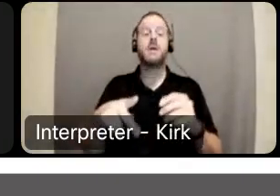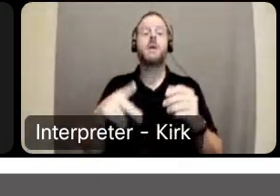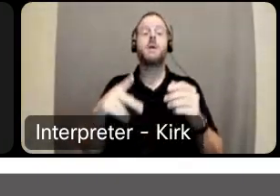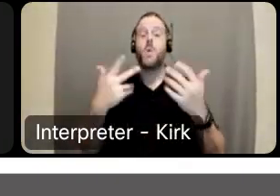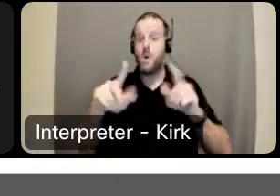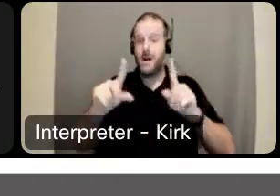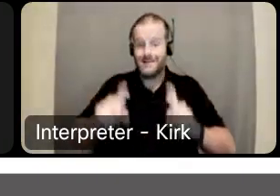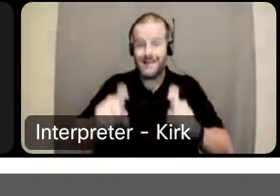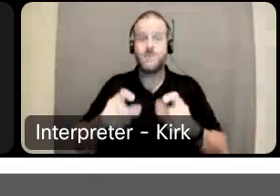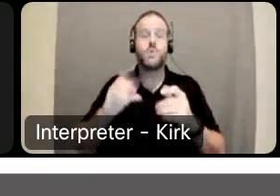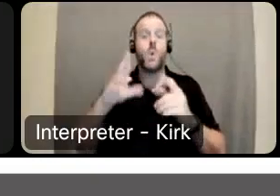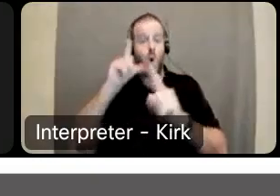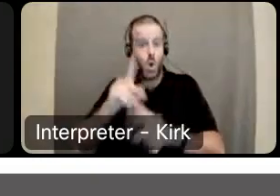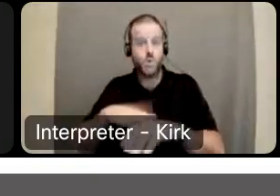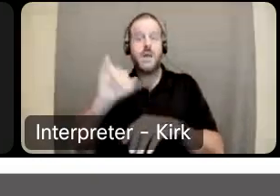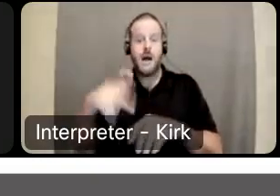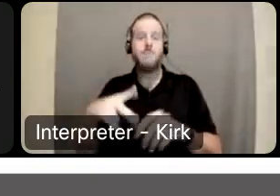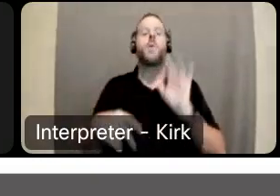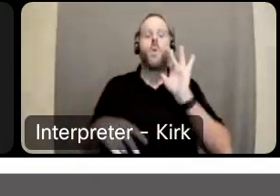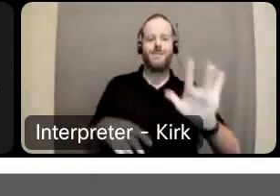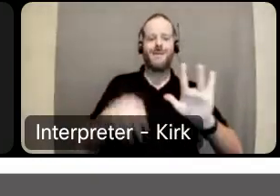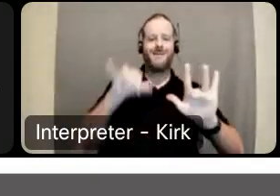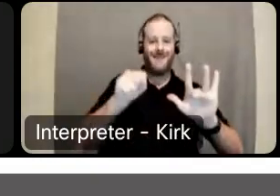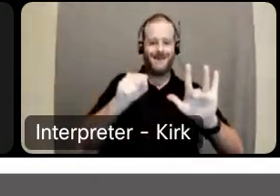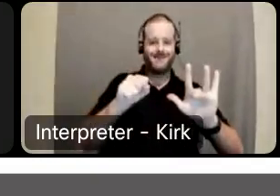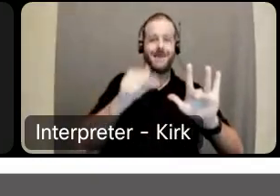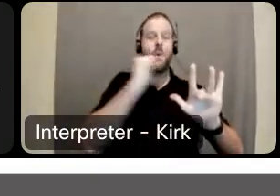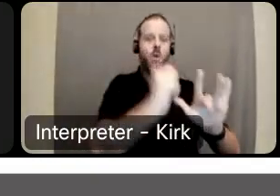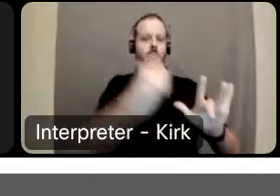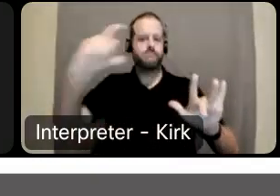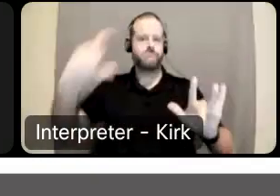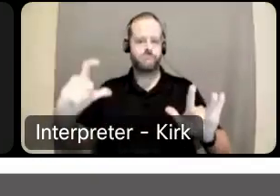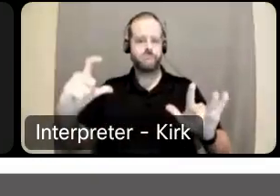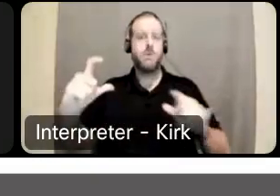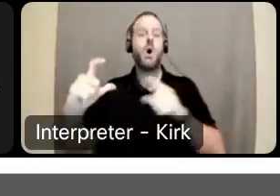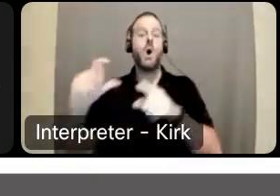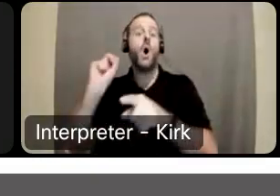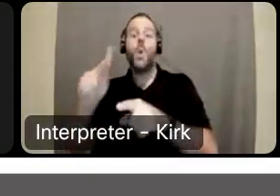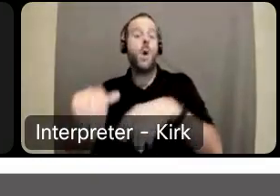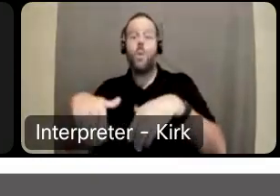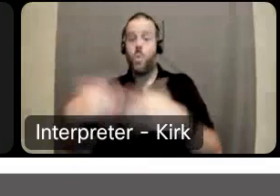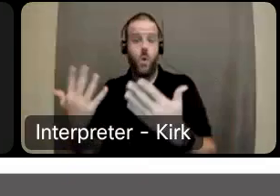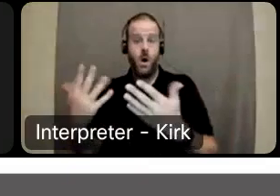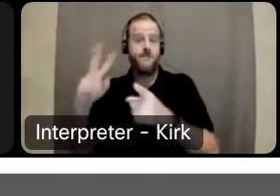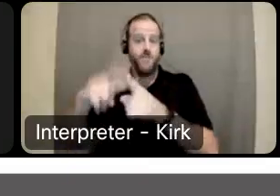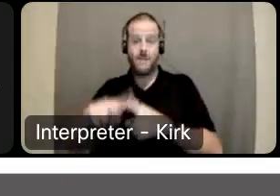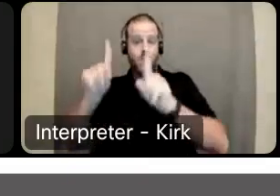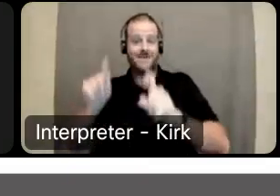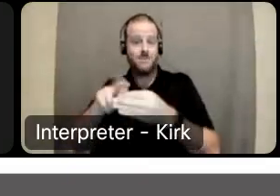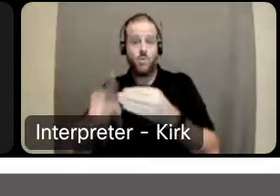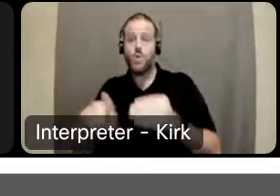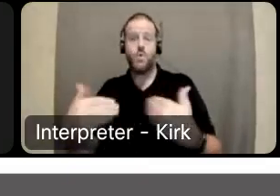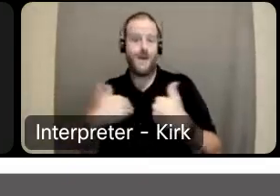there's goals on their IEP, you're going to click yes, and it's going to then prompt to ask, well, okay, what sort of vocabulary assessment results do you